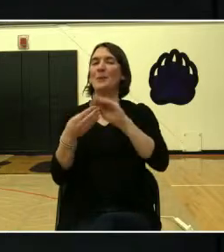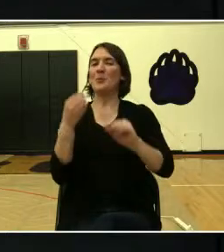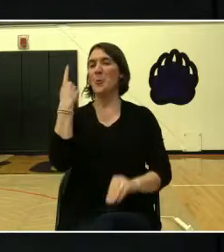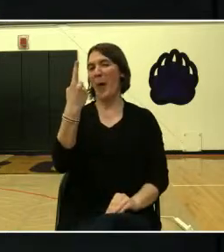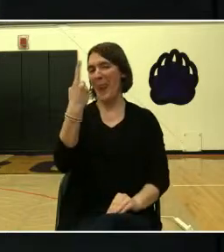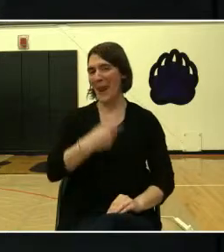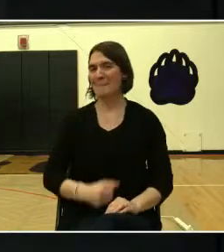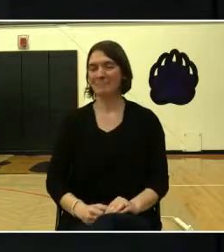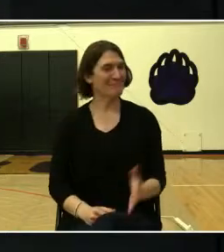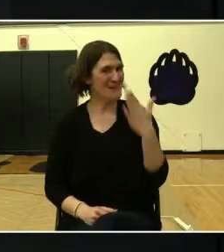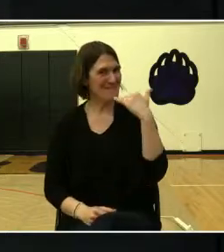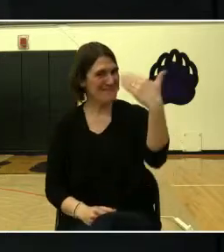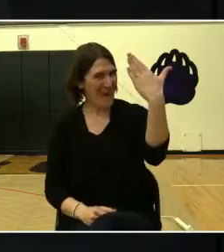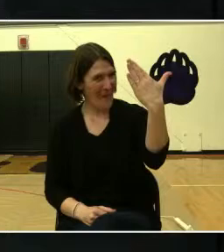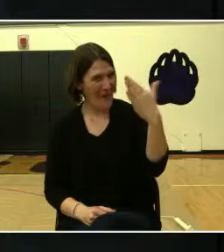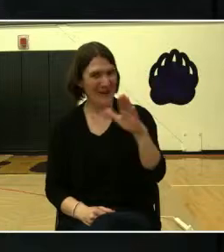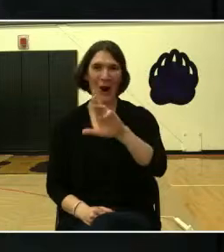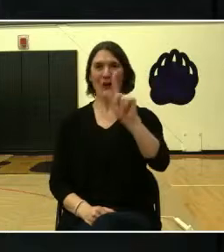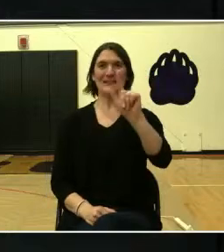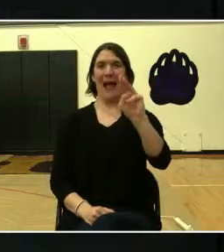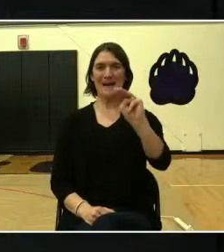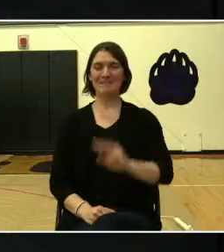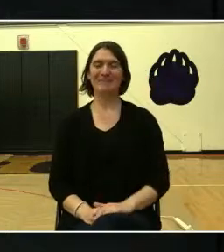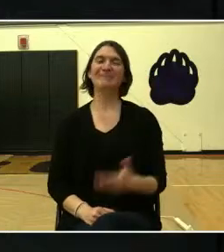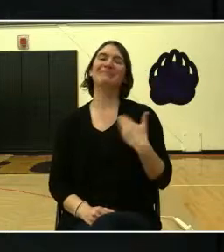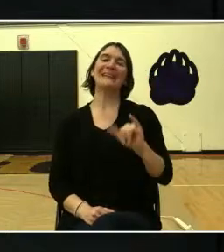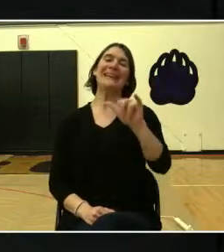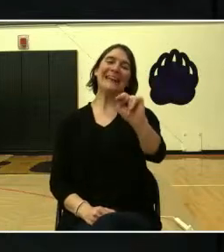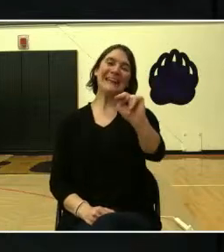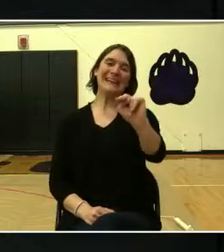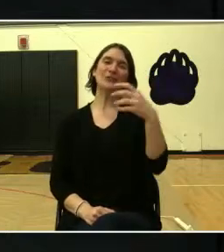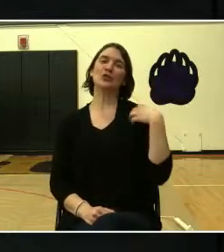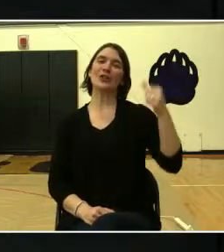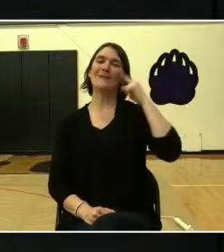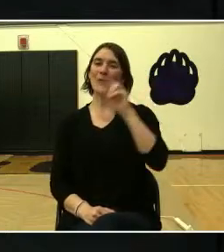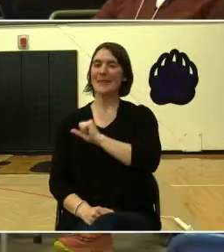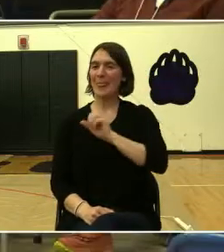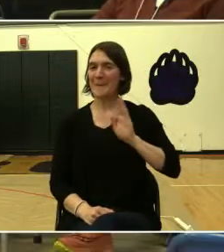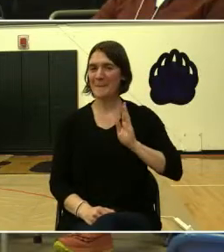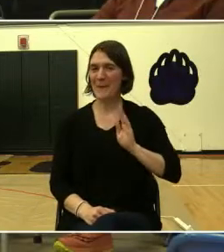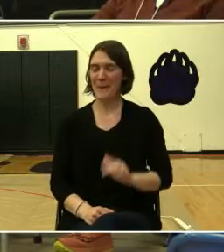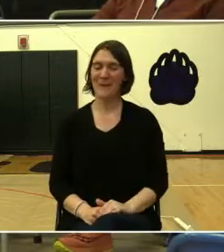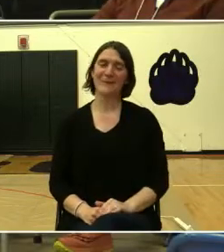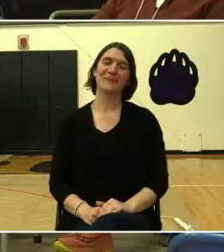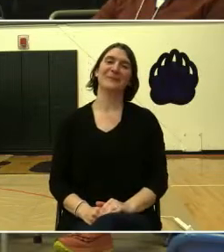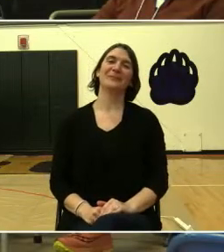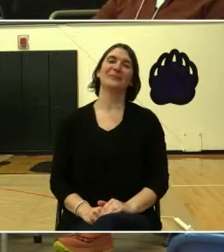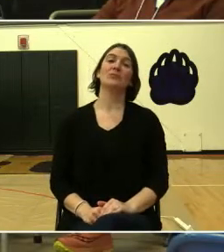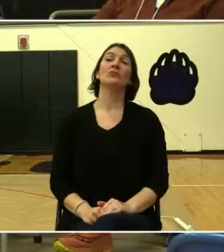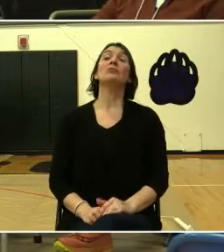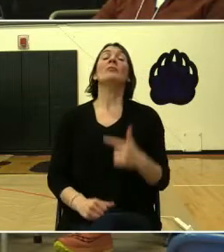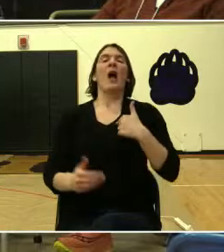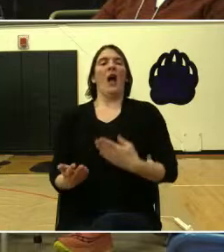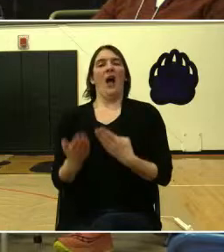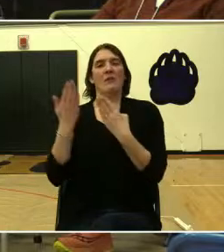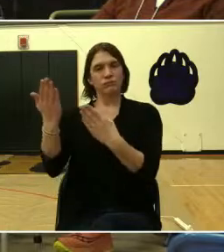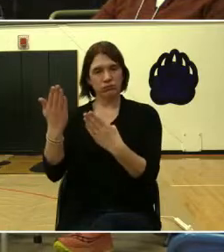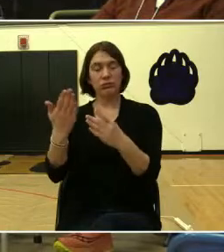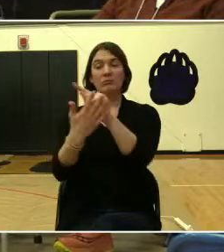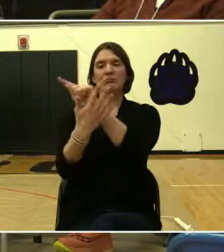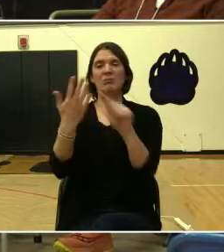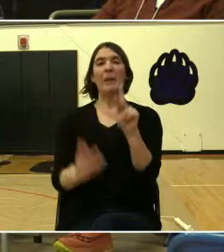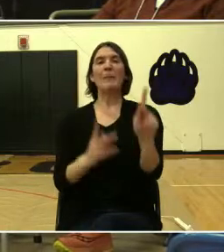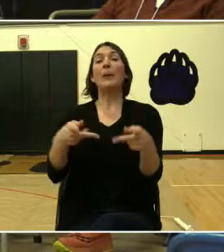one good morning RTM uh Ian good now chair bro select board uh I move that the